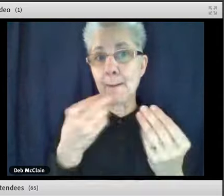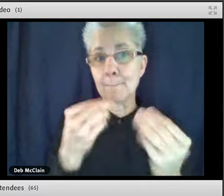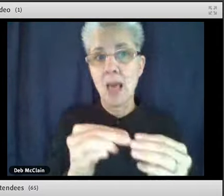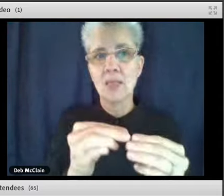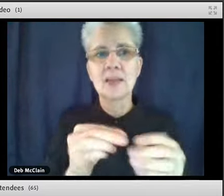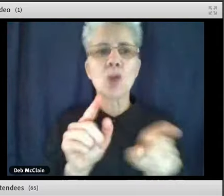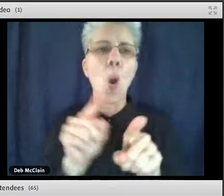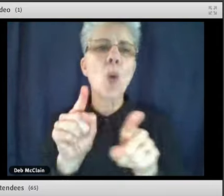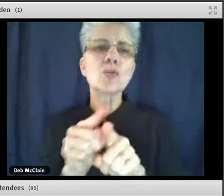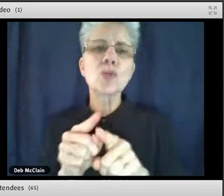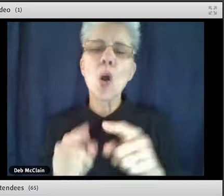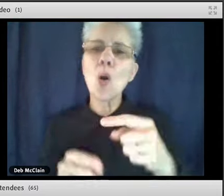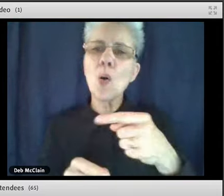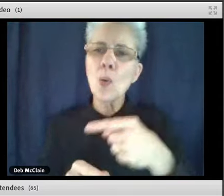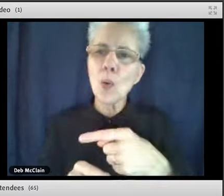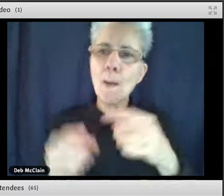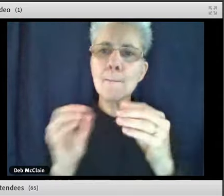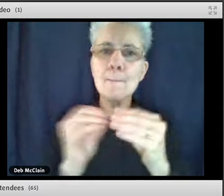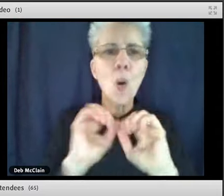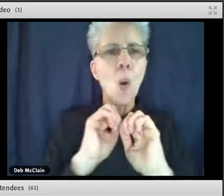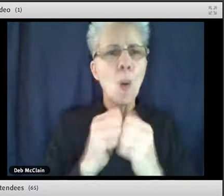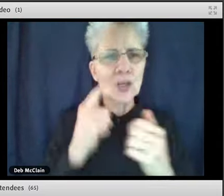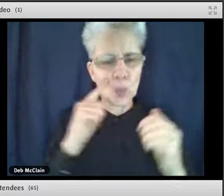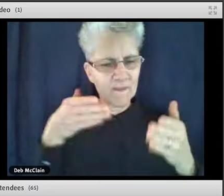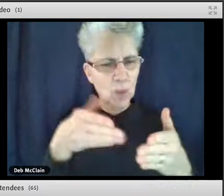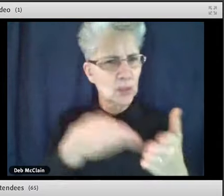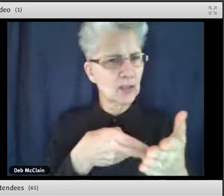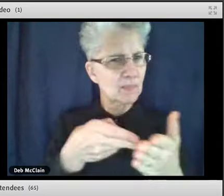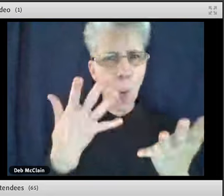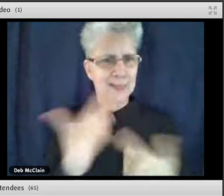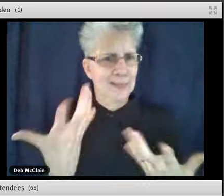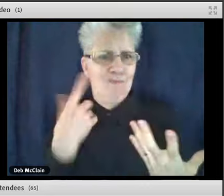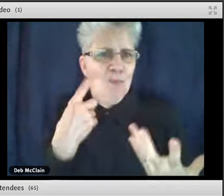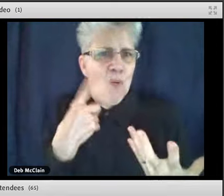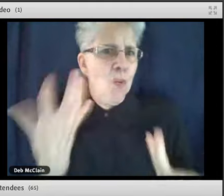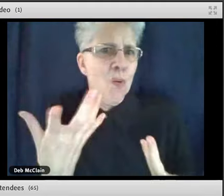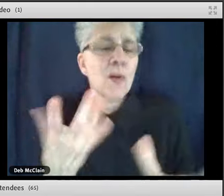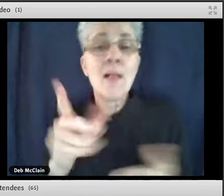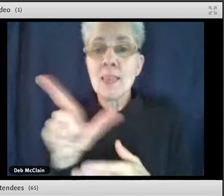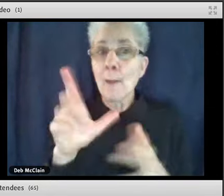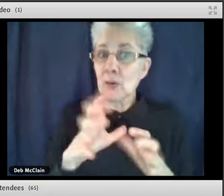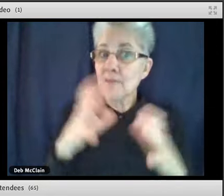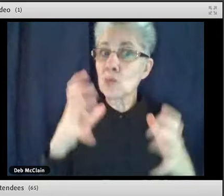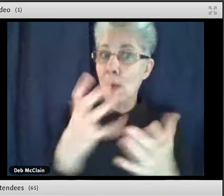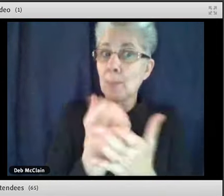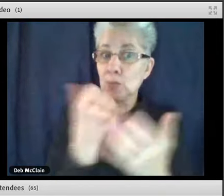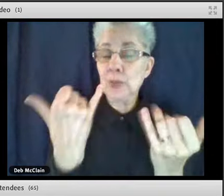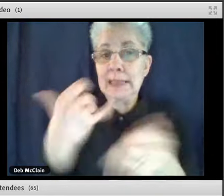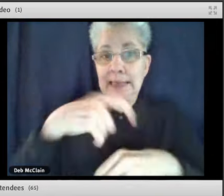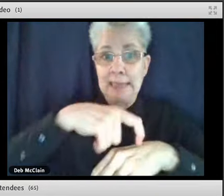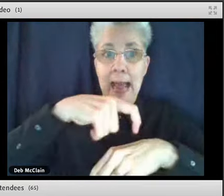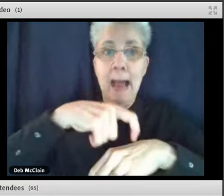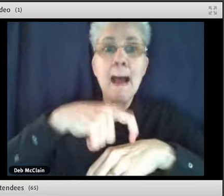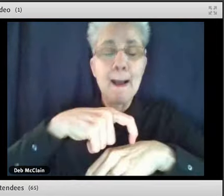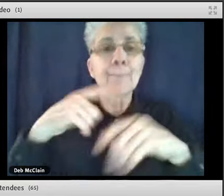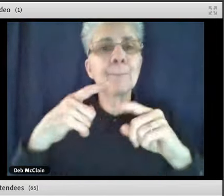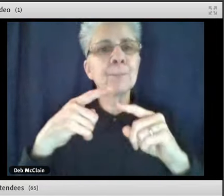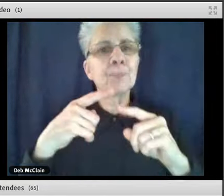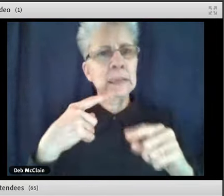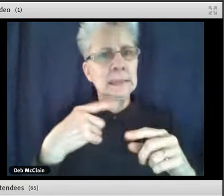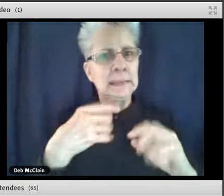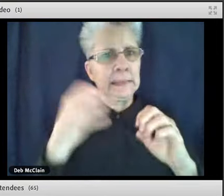we focus on this and why should it be us? You know, libraries have a great opportunity in this time of crisis. You know, people have always gone